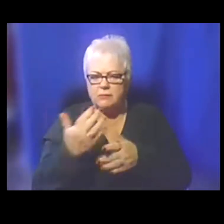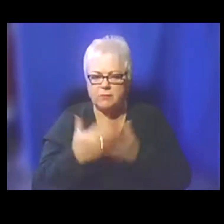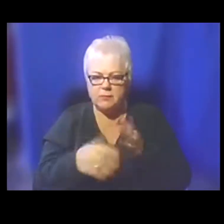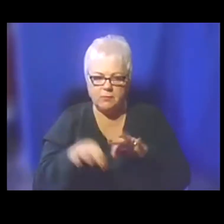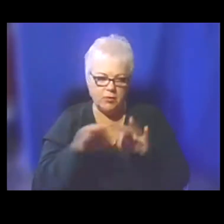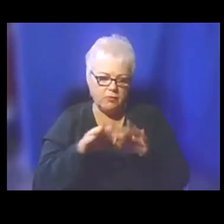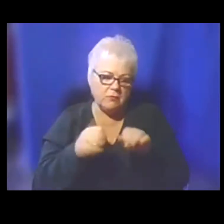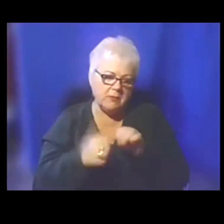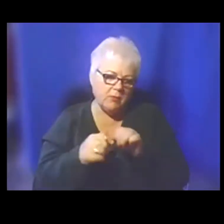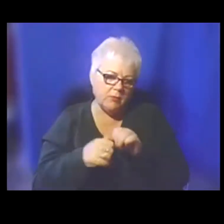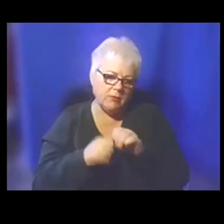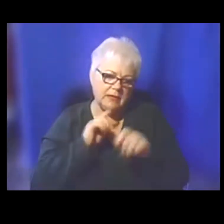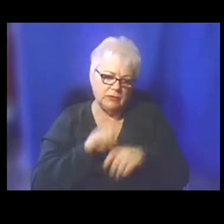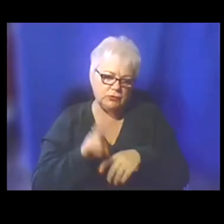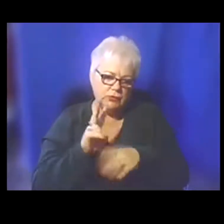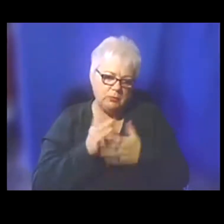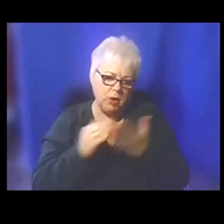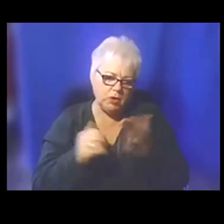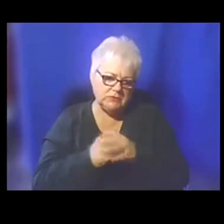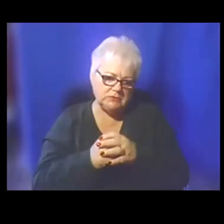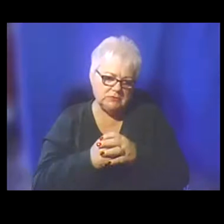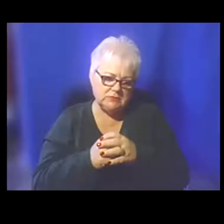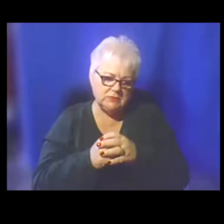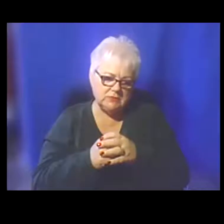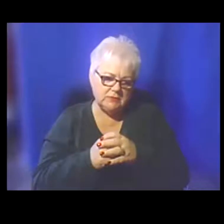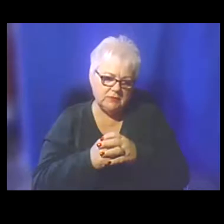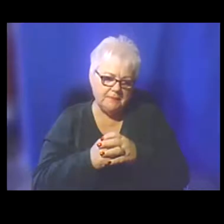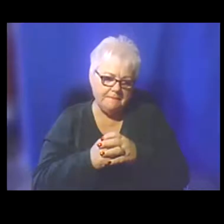There's really 2 parts to remember: the hippocampus and the what?